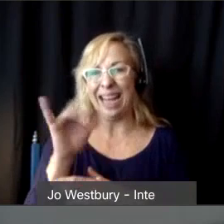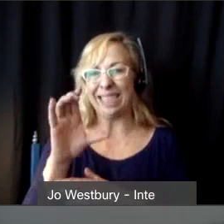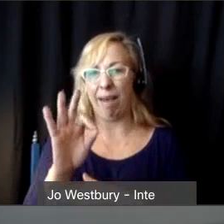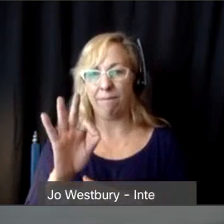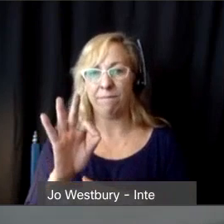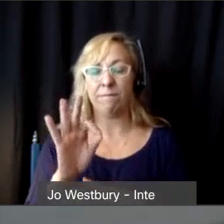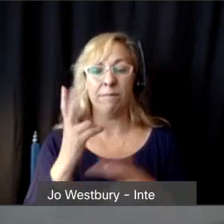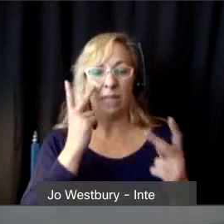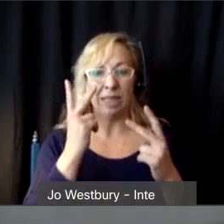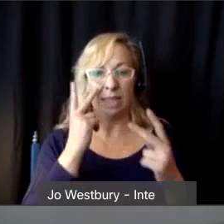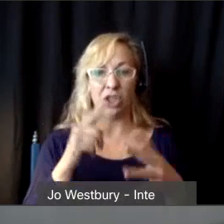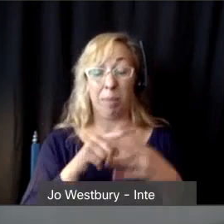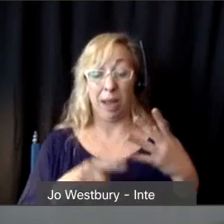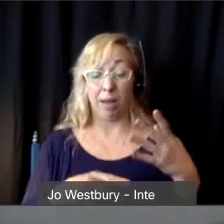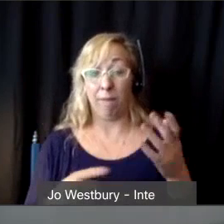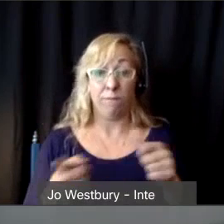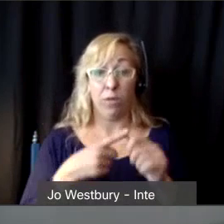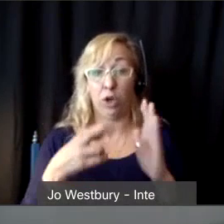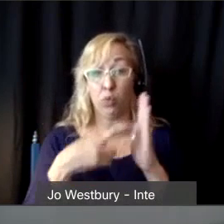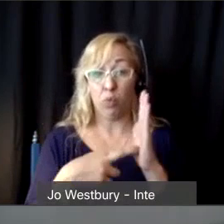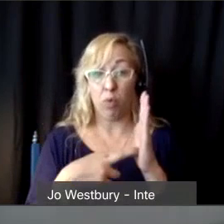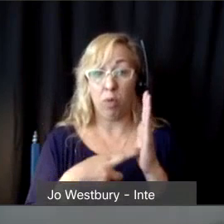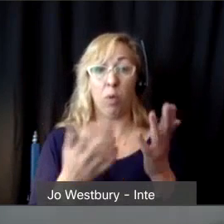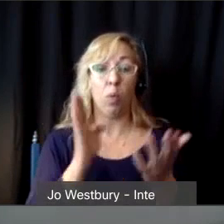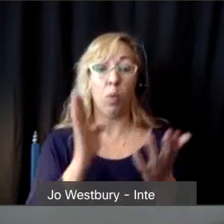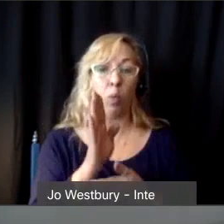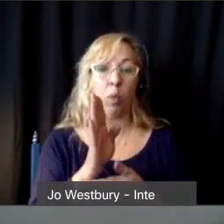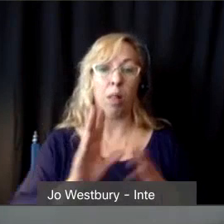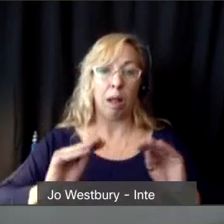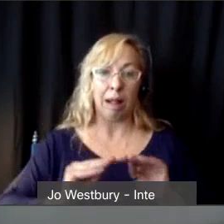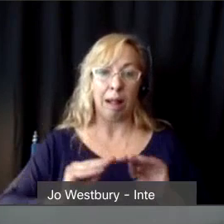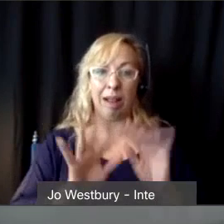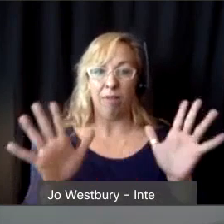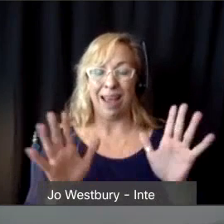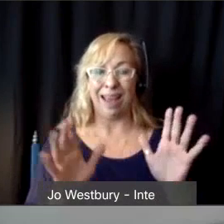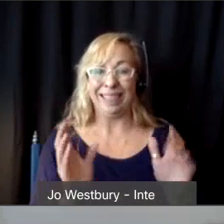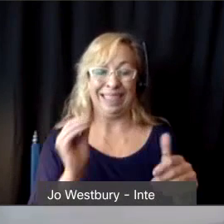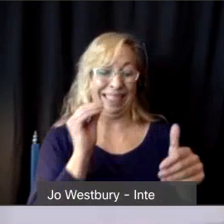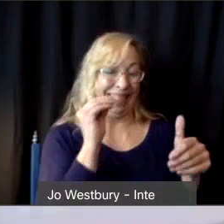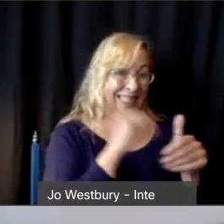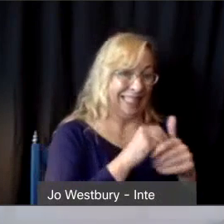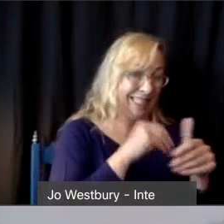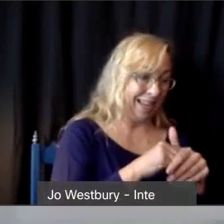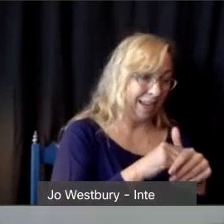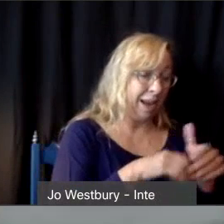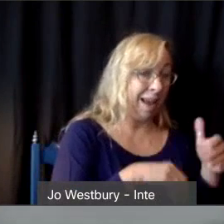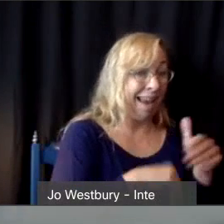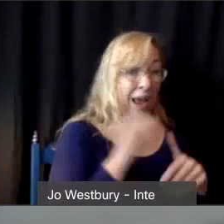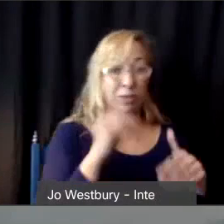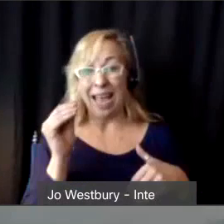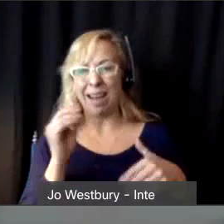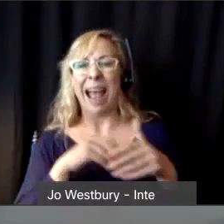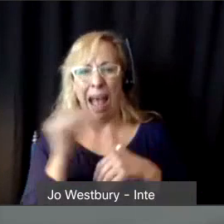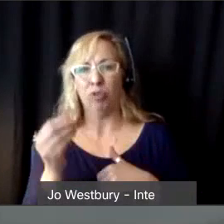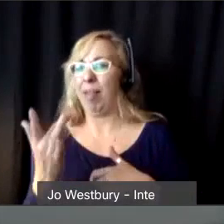the very first provision is to clarify outdoor visitation is still preferred. And that's